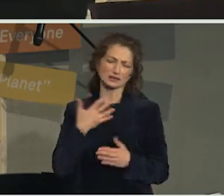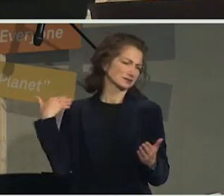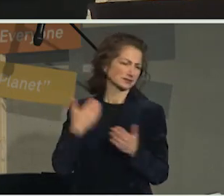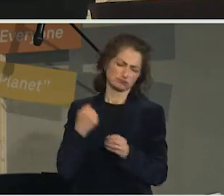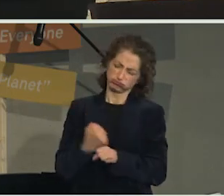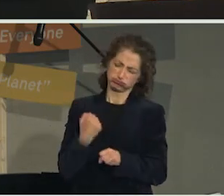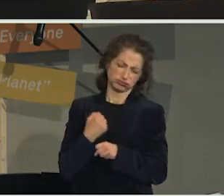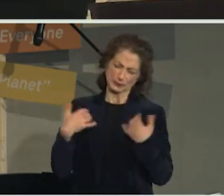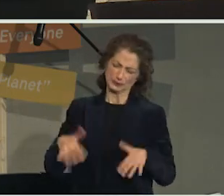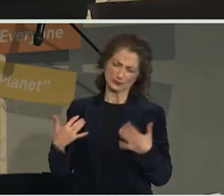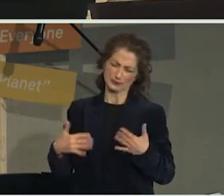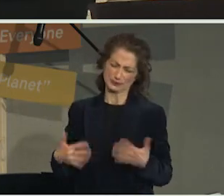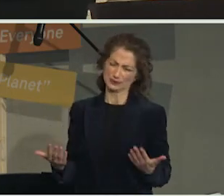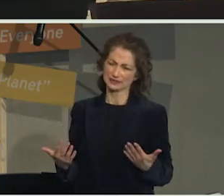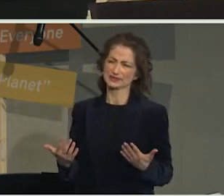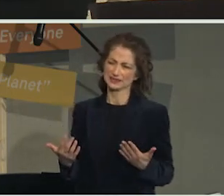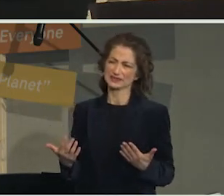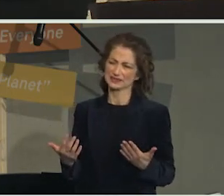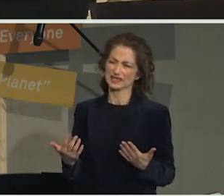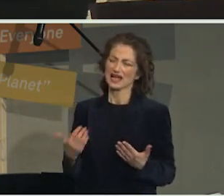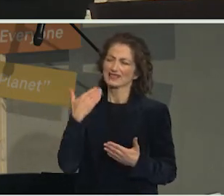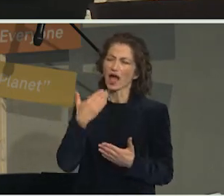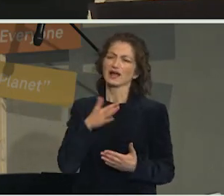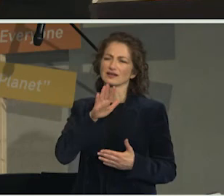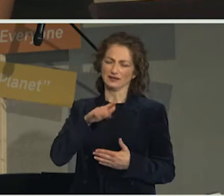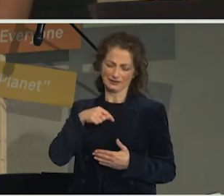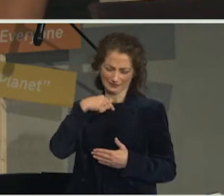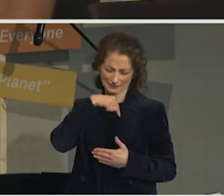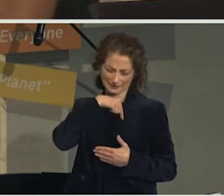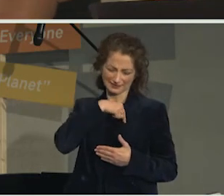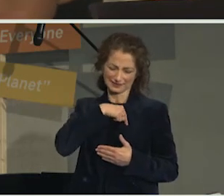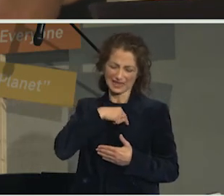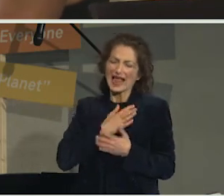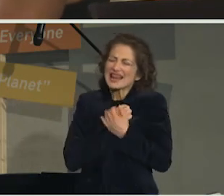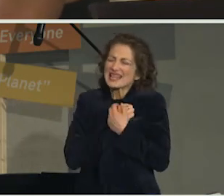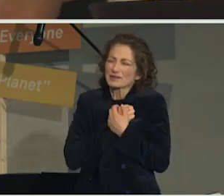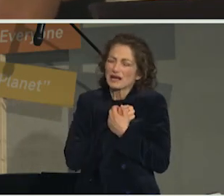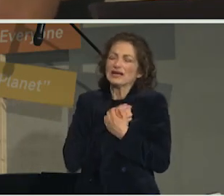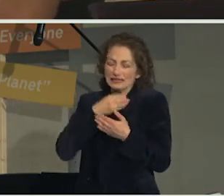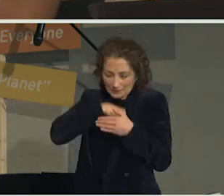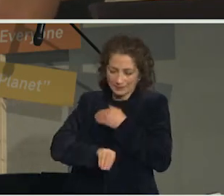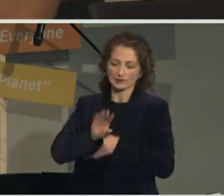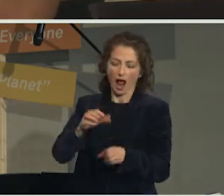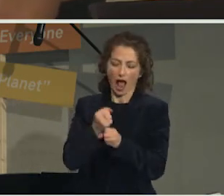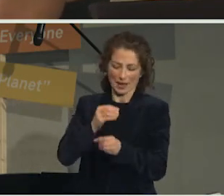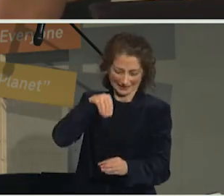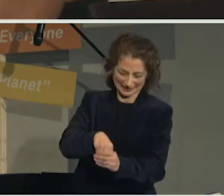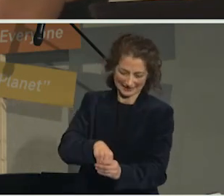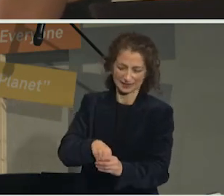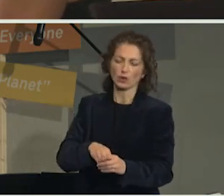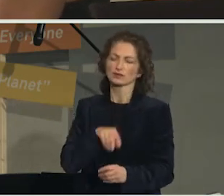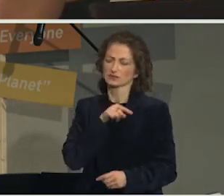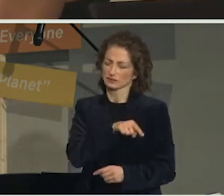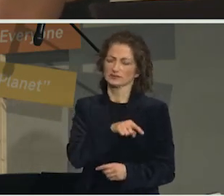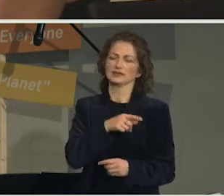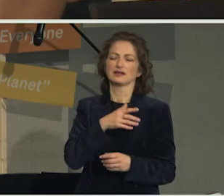I think everyone would agree with me is that you can feel the love that you have within your work, and the fact that I can tell you genuinely want to make change, and you are making change, and